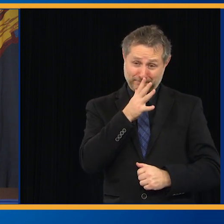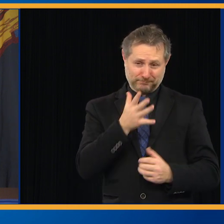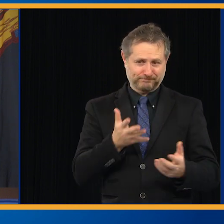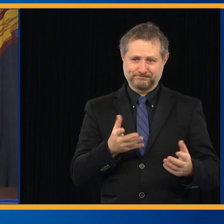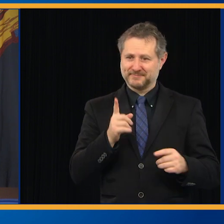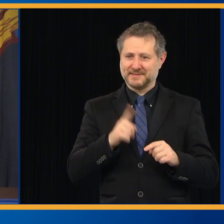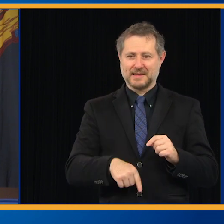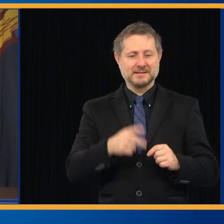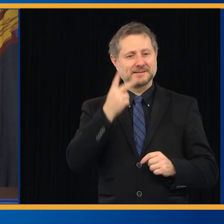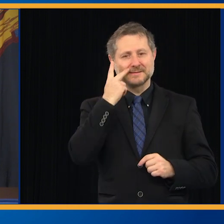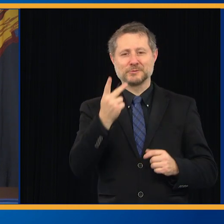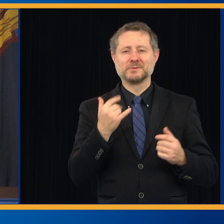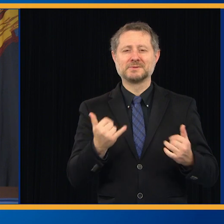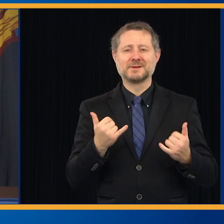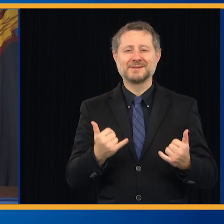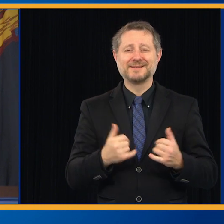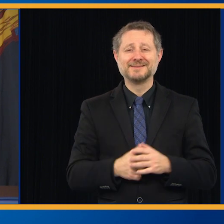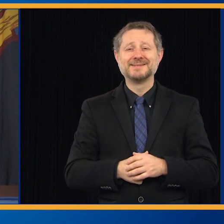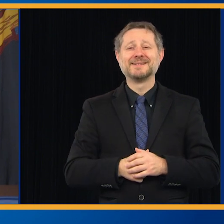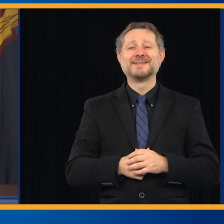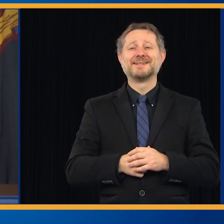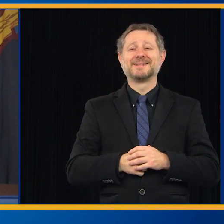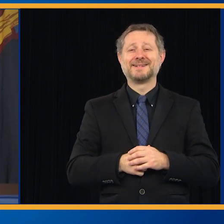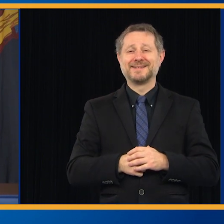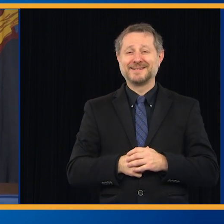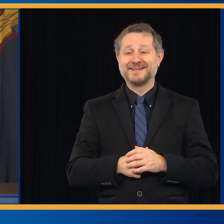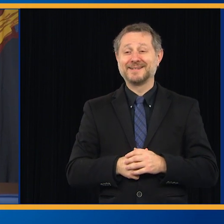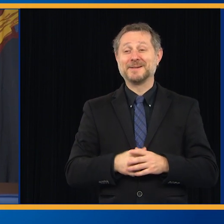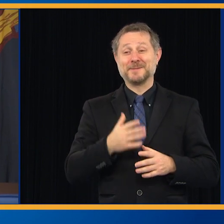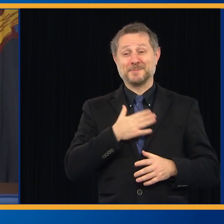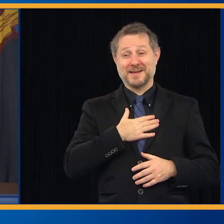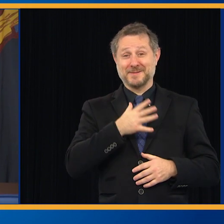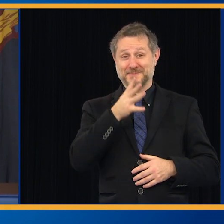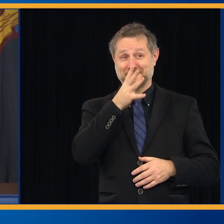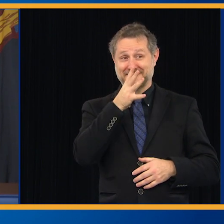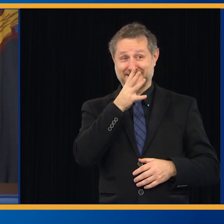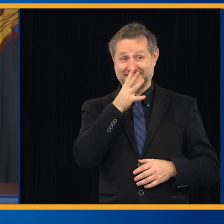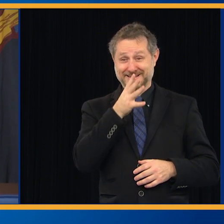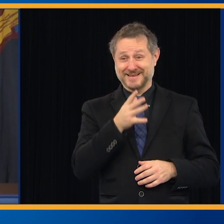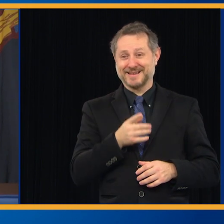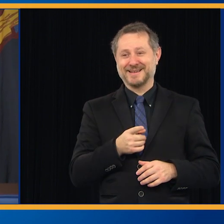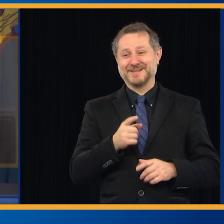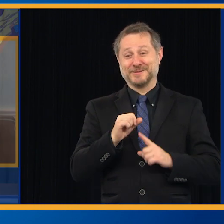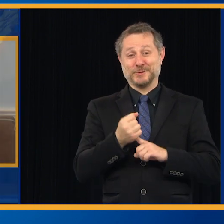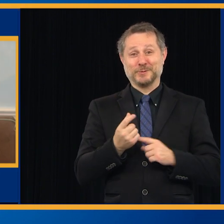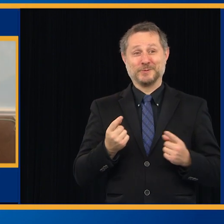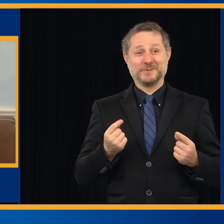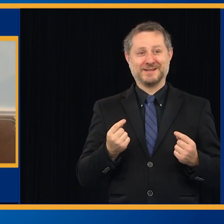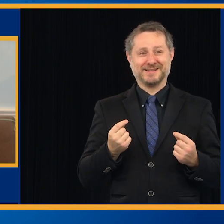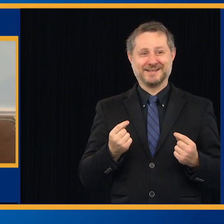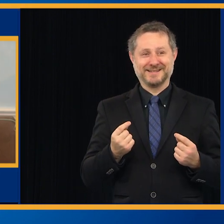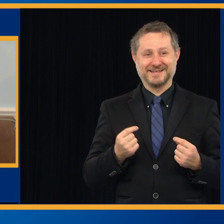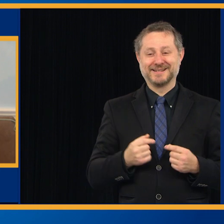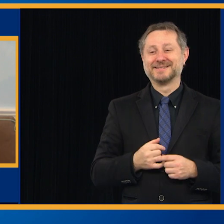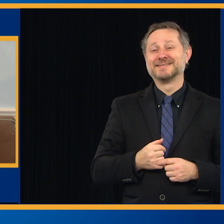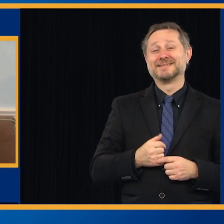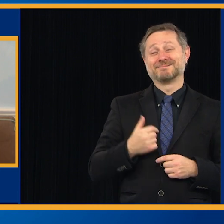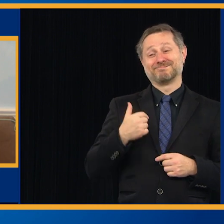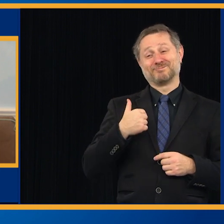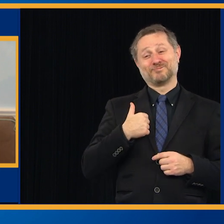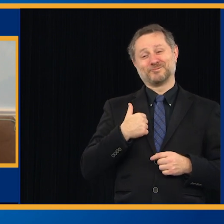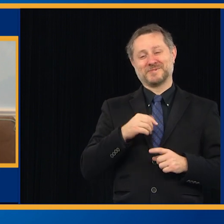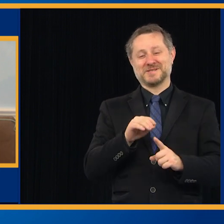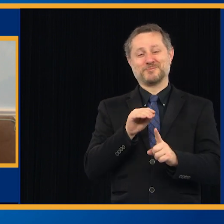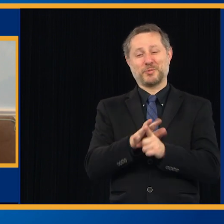today because I am in a position where I am exposed to too